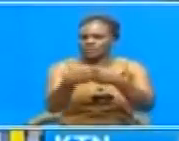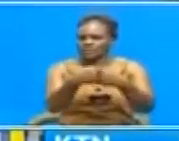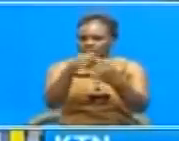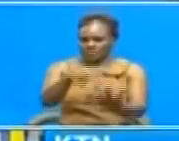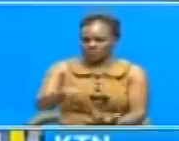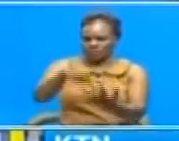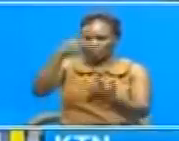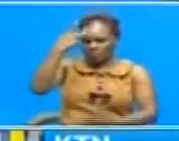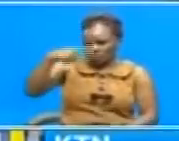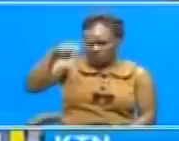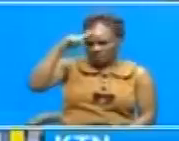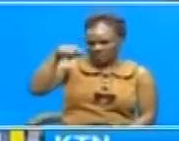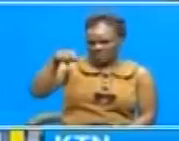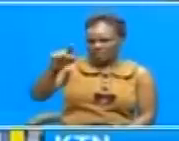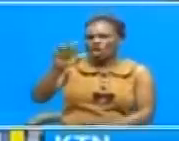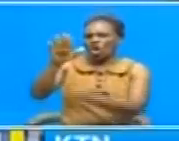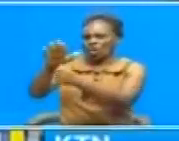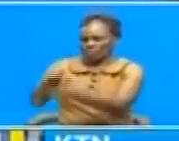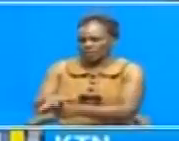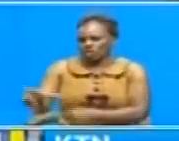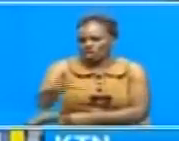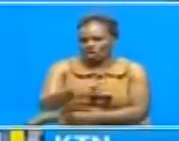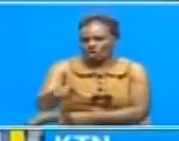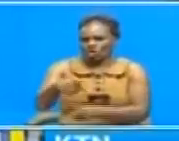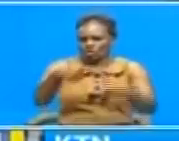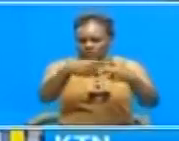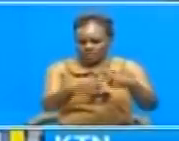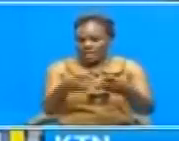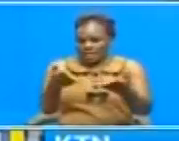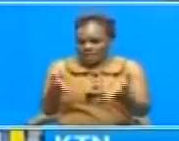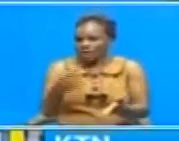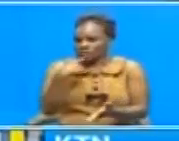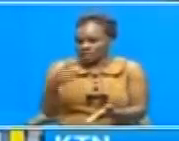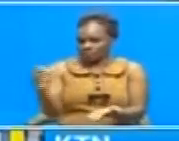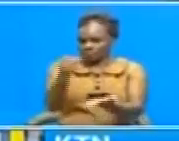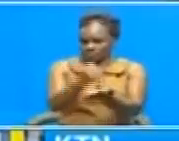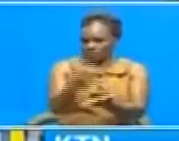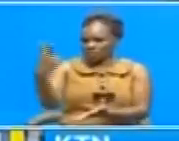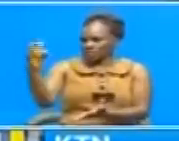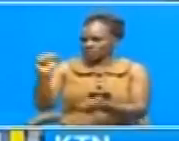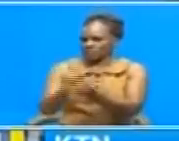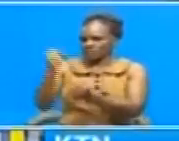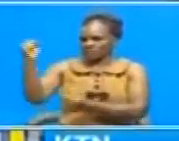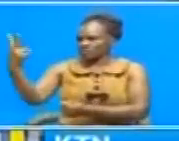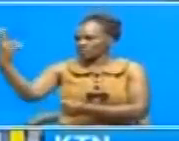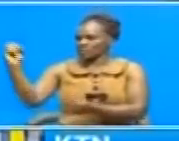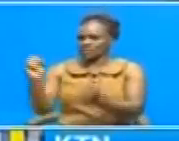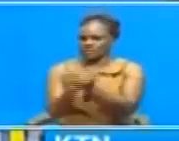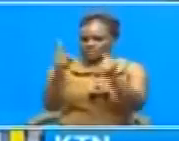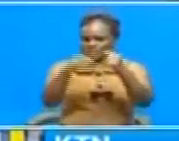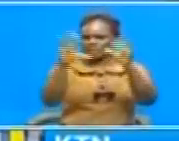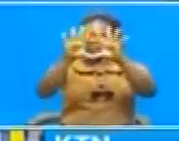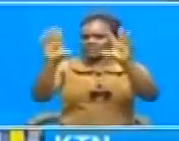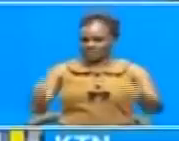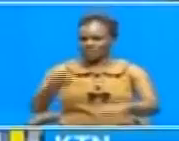to do with policies that do not favor the local sector, but now say the measures adopted in the 2016 budget